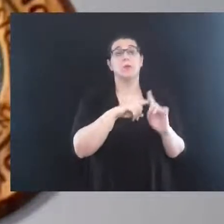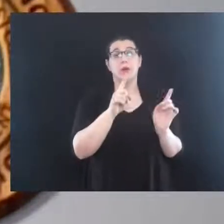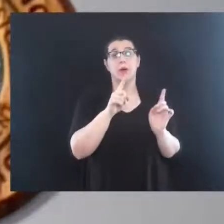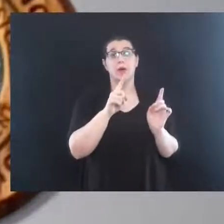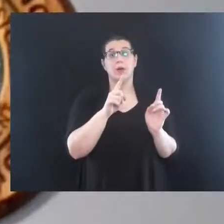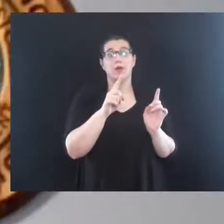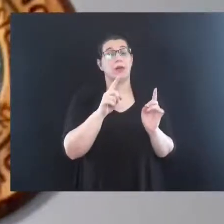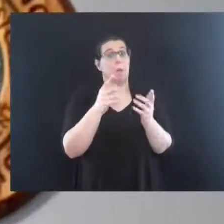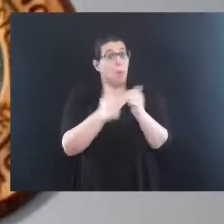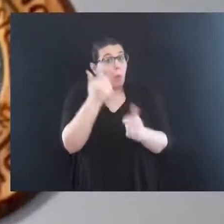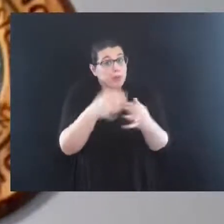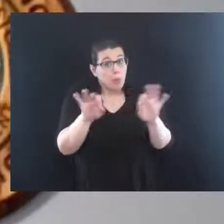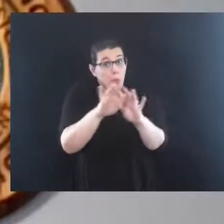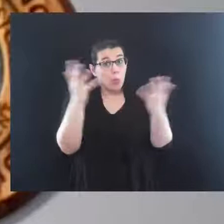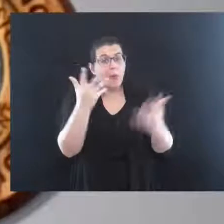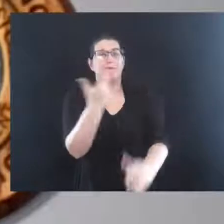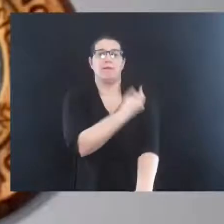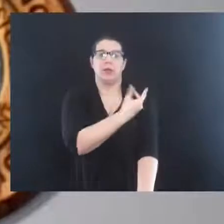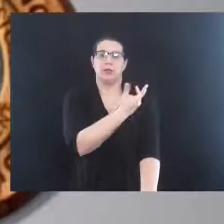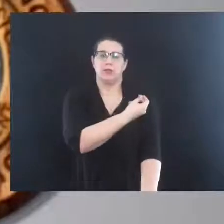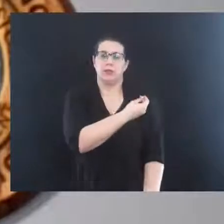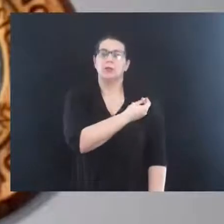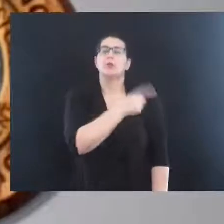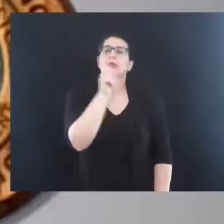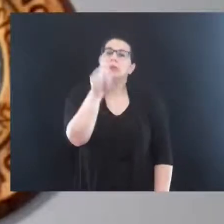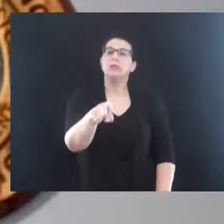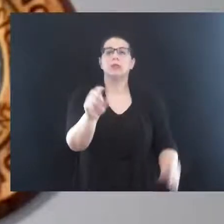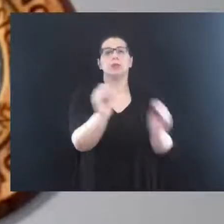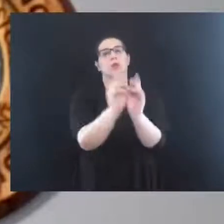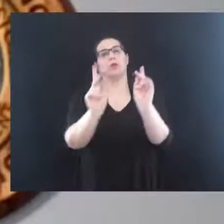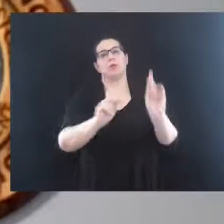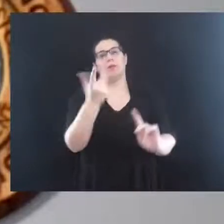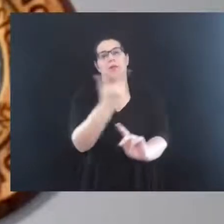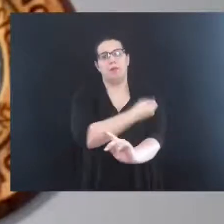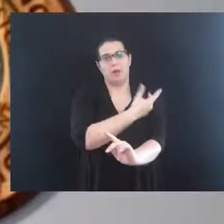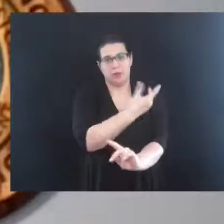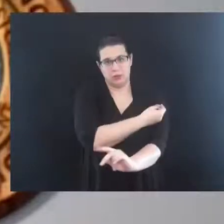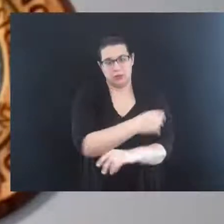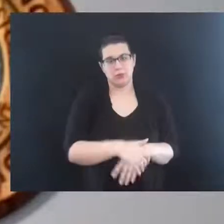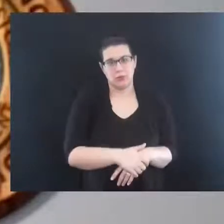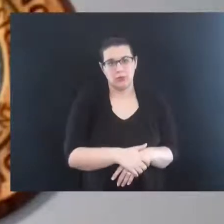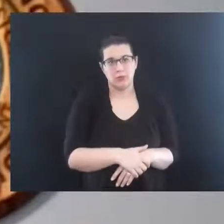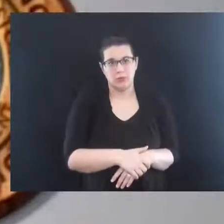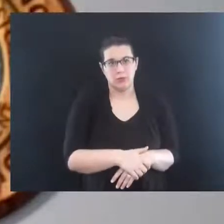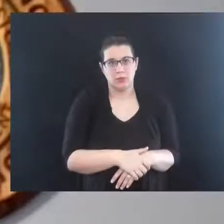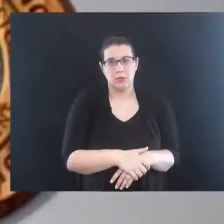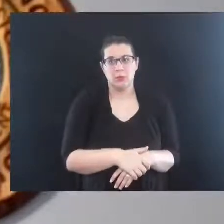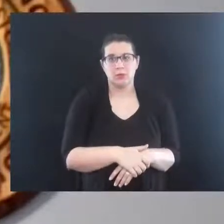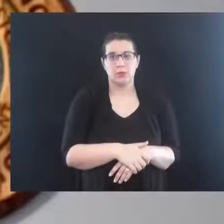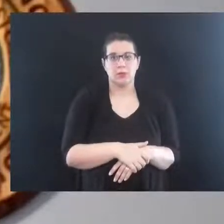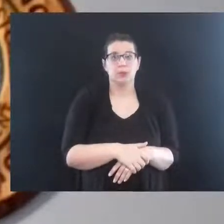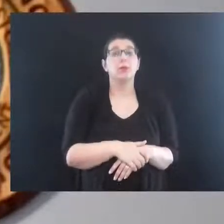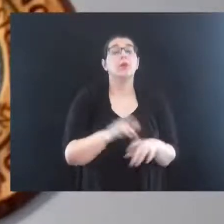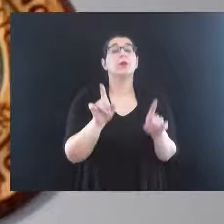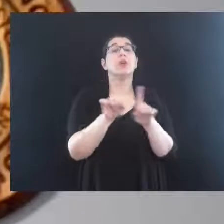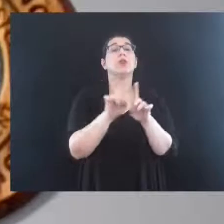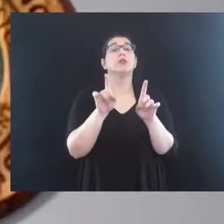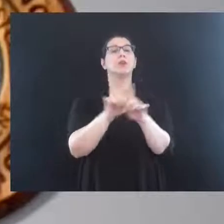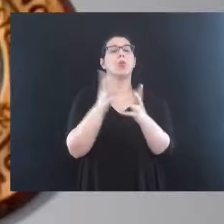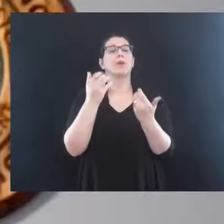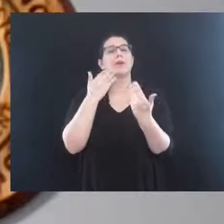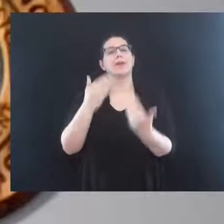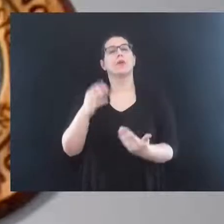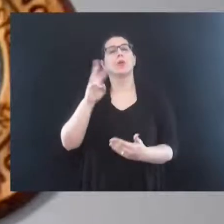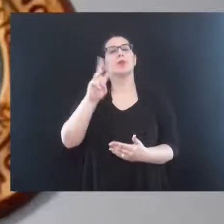that vaccine. We do need to get more vaccines in arms, and we want to continue that process. Also want to thank the West Virginia National Guard for coming